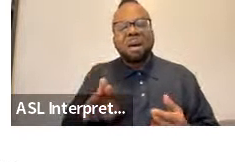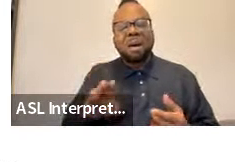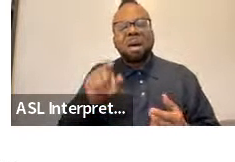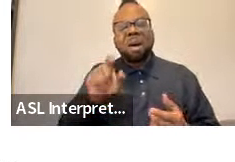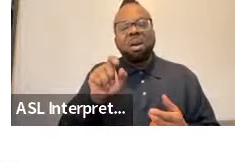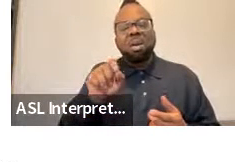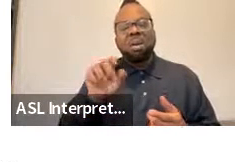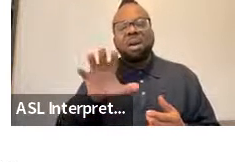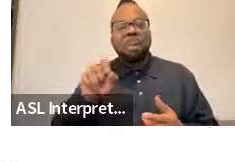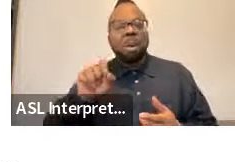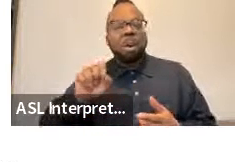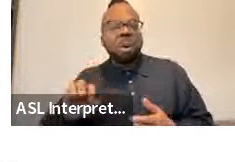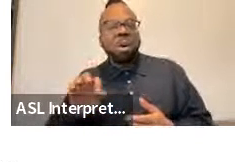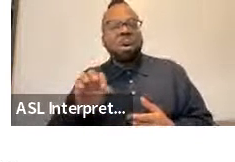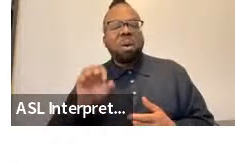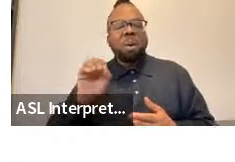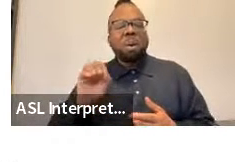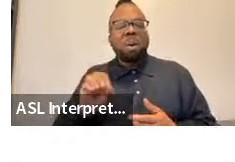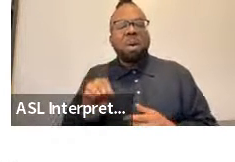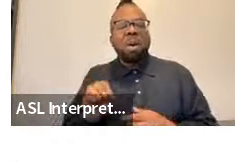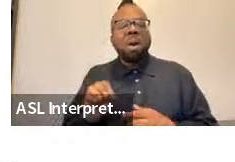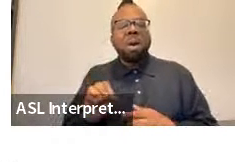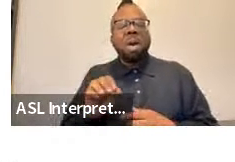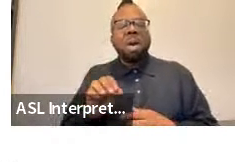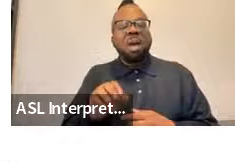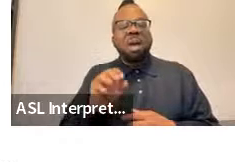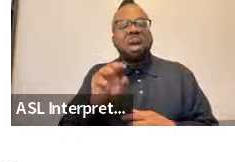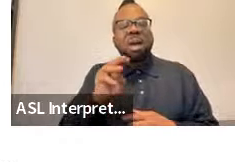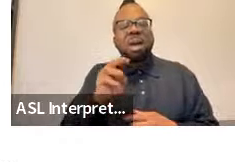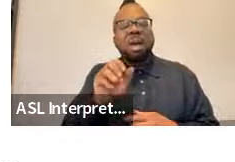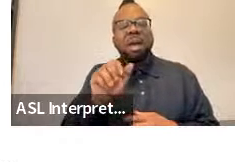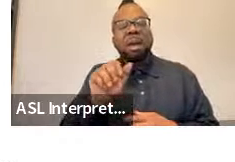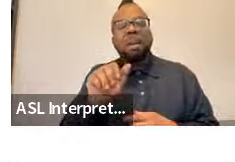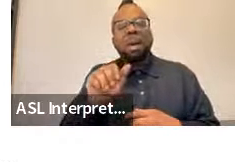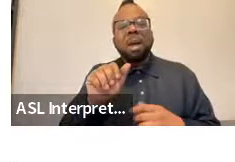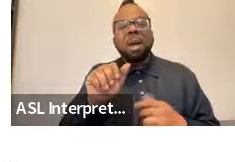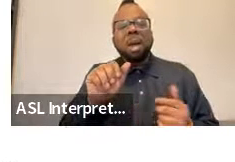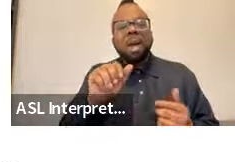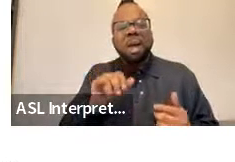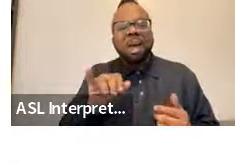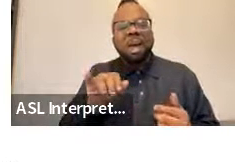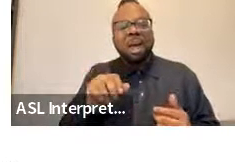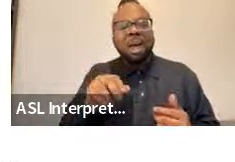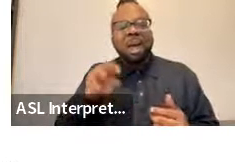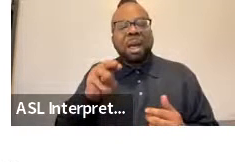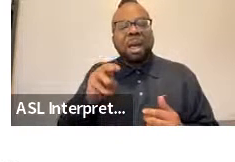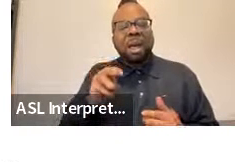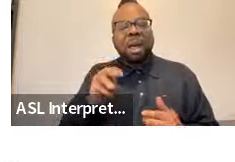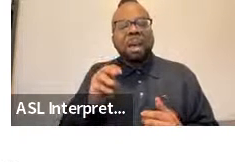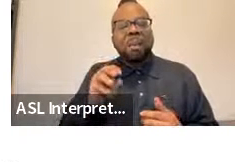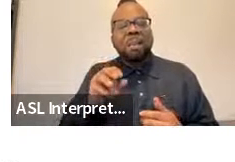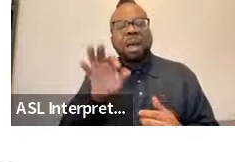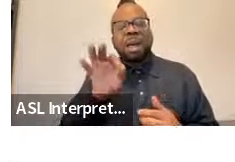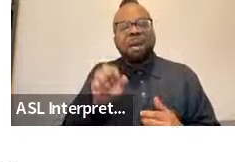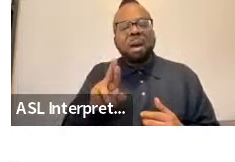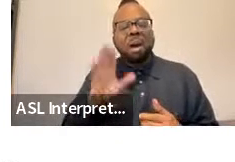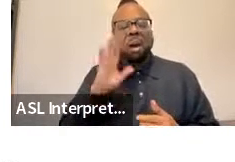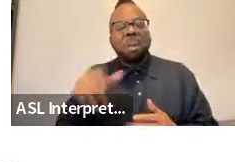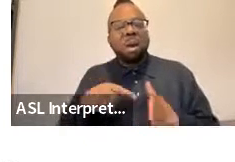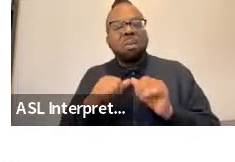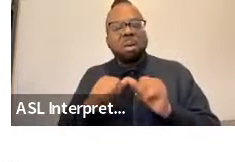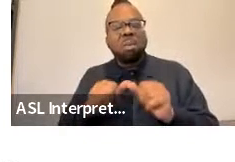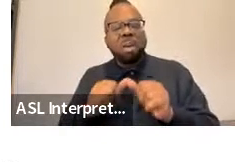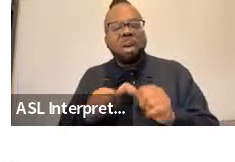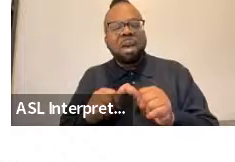the MIH FAR will also be raised to 5.0. But the 25 to 30% affordability requirement will remain in place. And